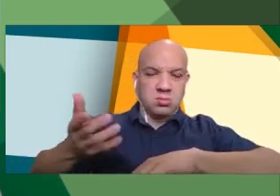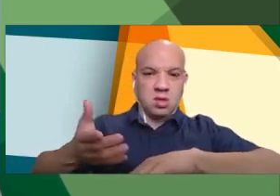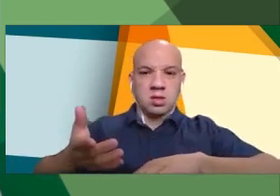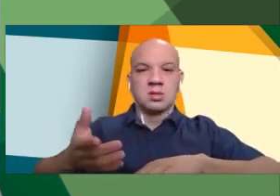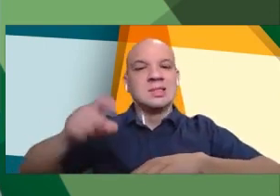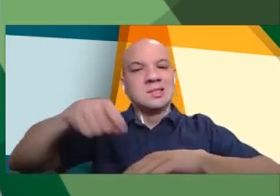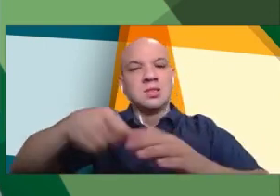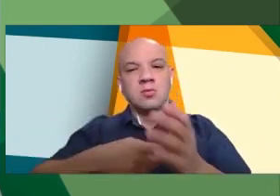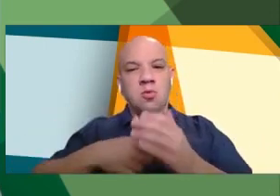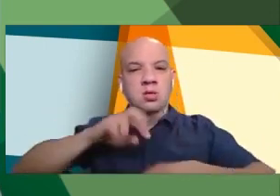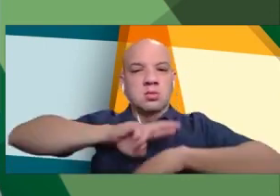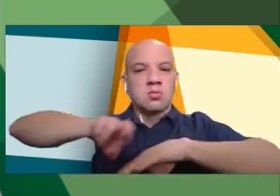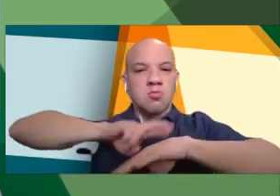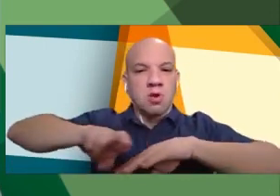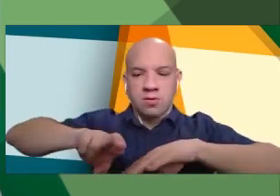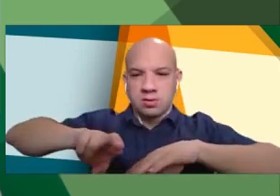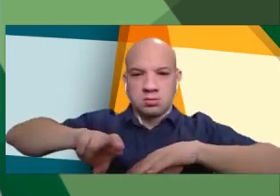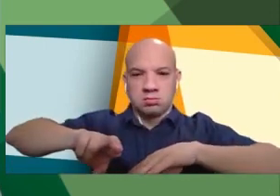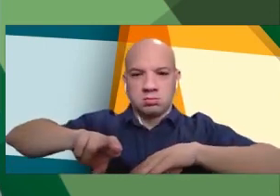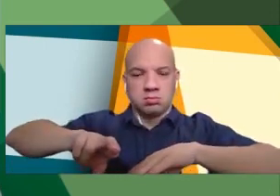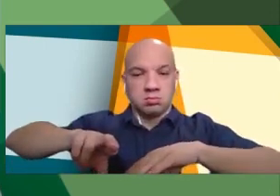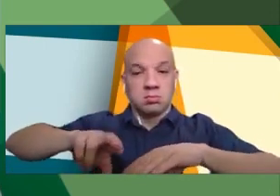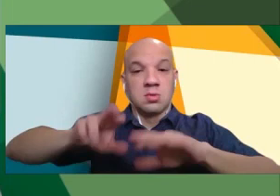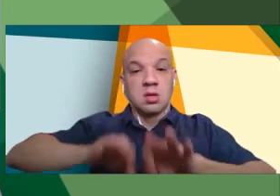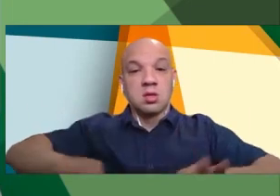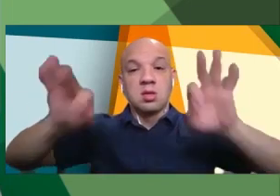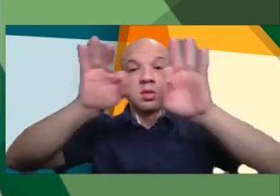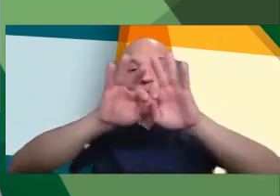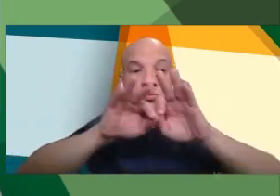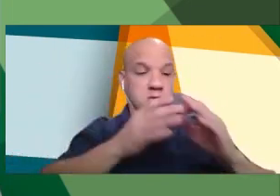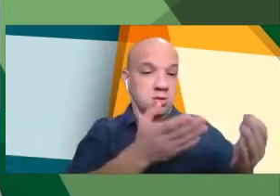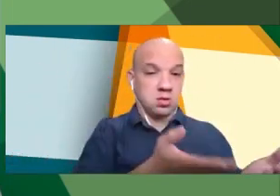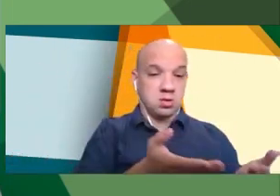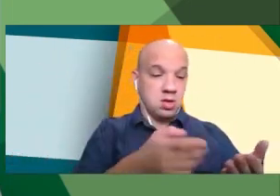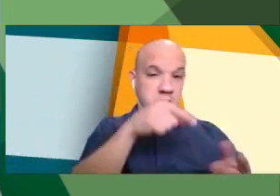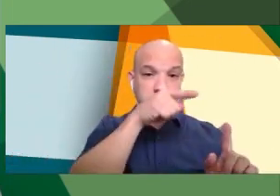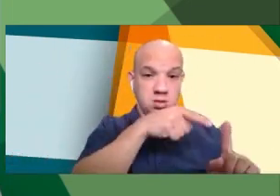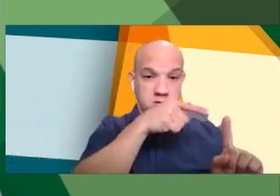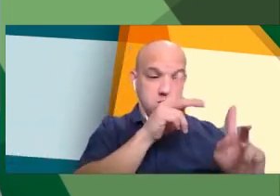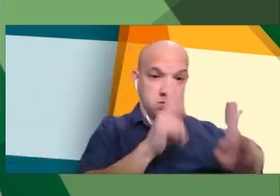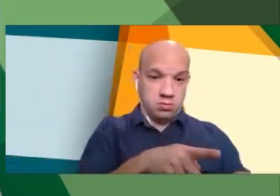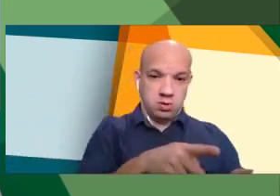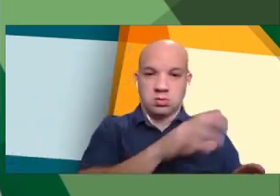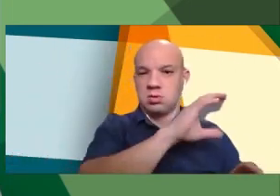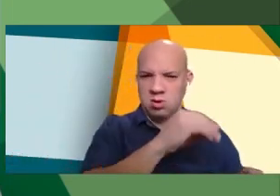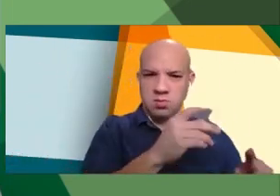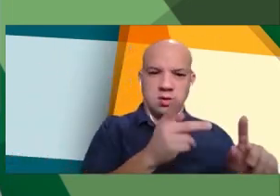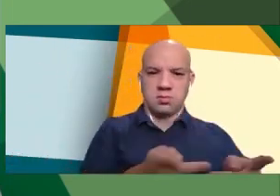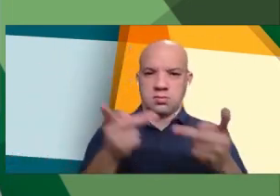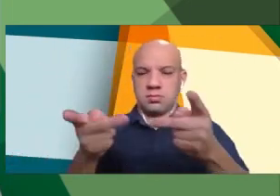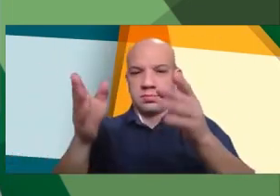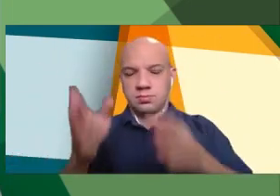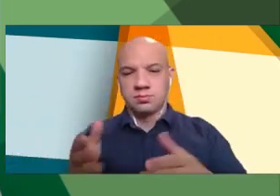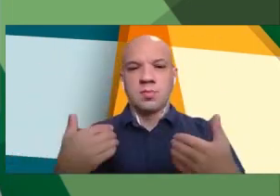requested for this RFP. It is important that each proposer provide at least 3 past or